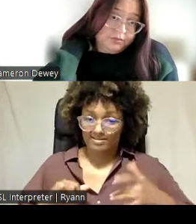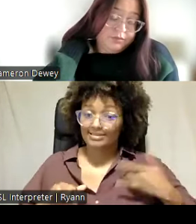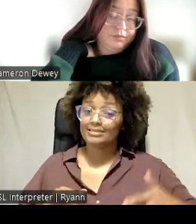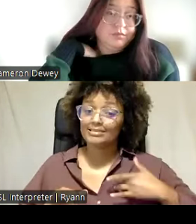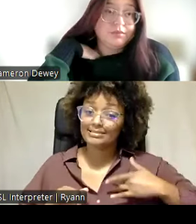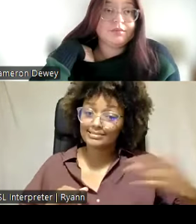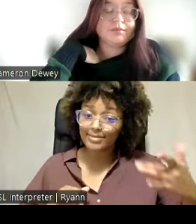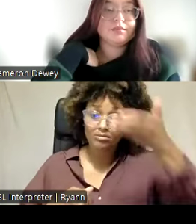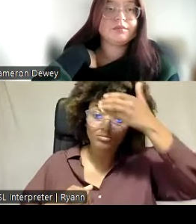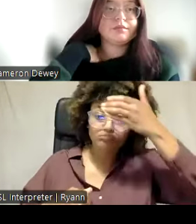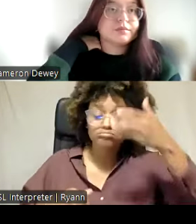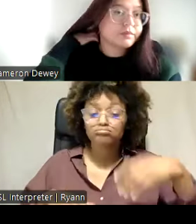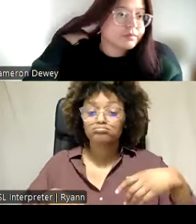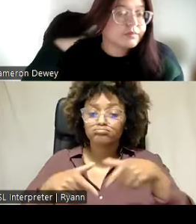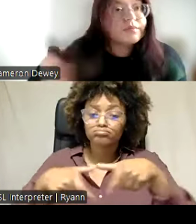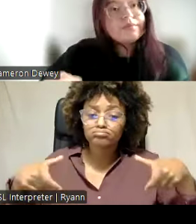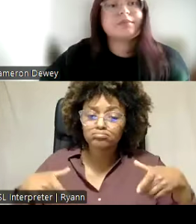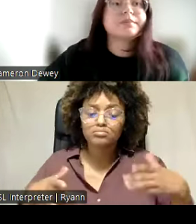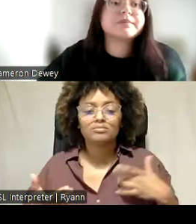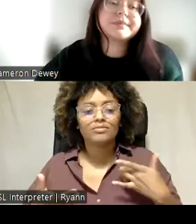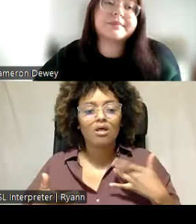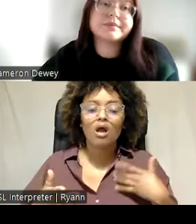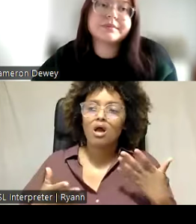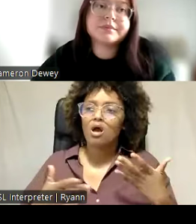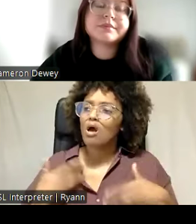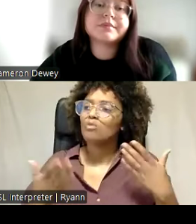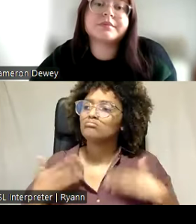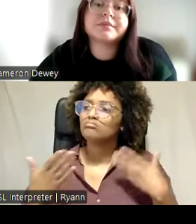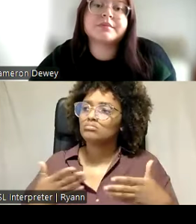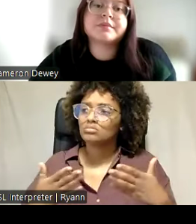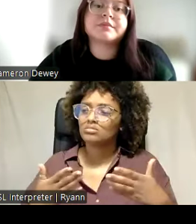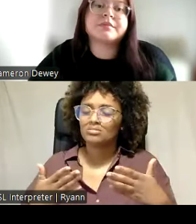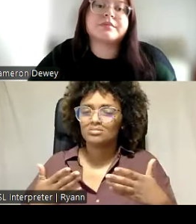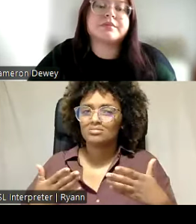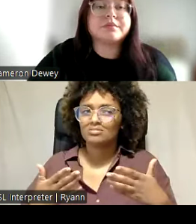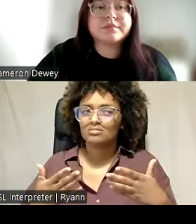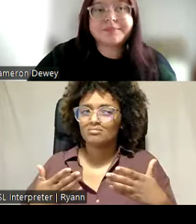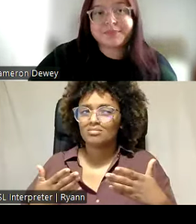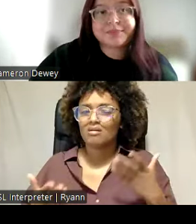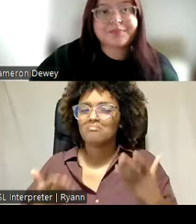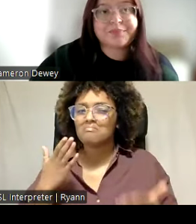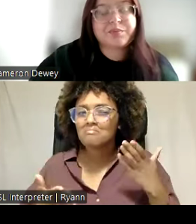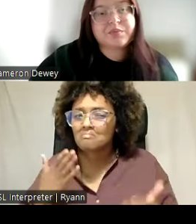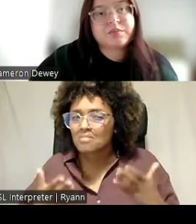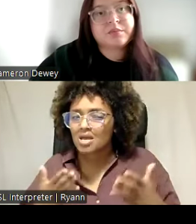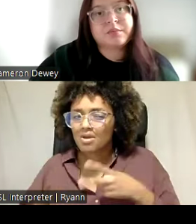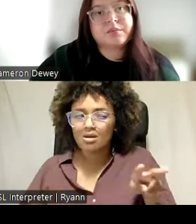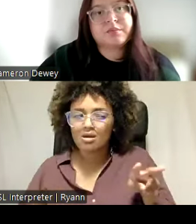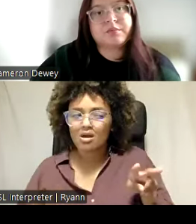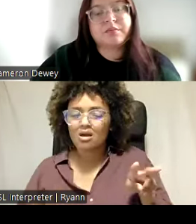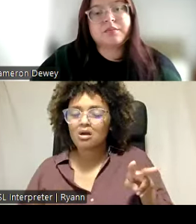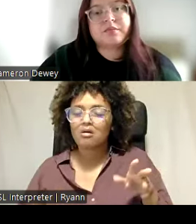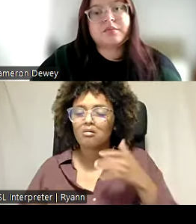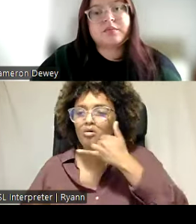say, hey, maybe we want to get out of the situation and read somewhere else, or maybe even call a friend